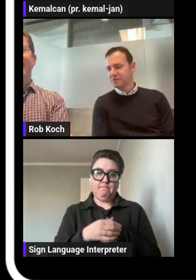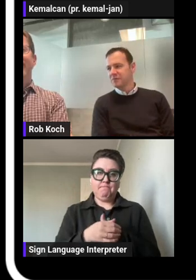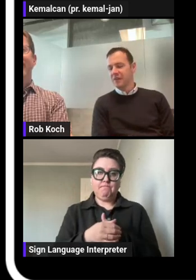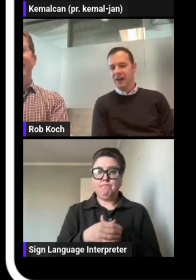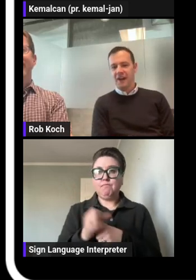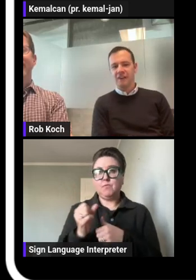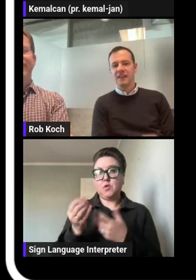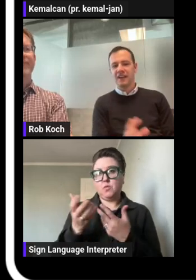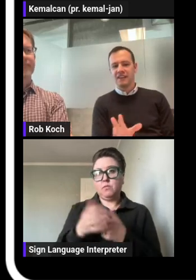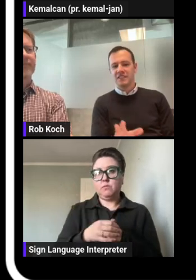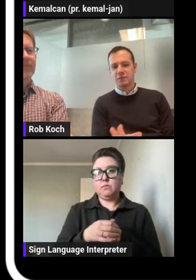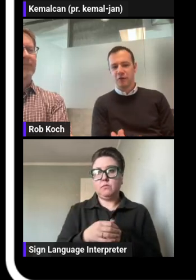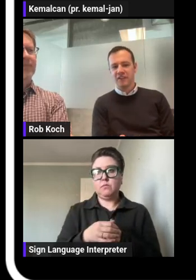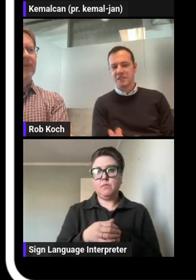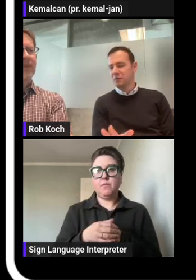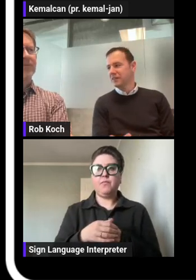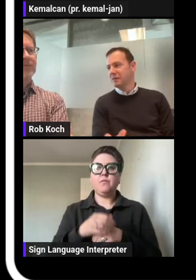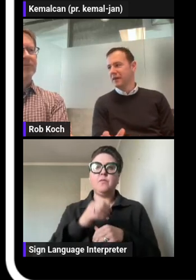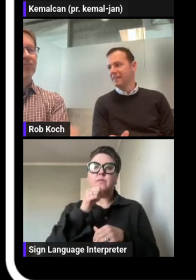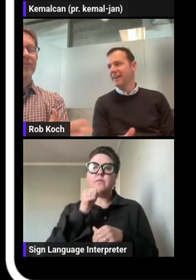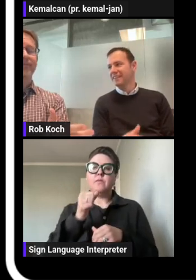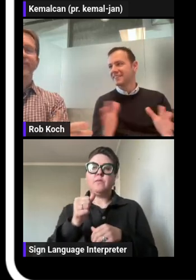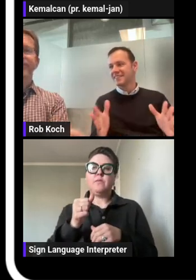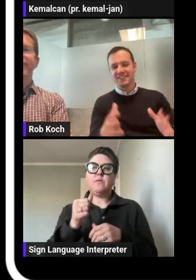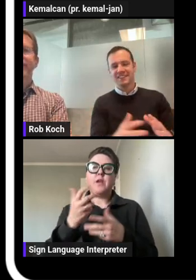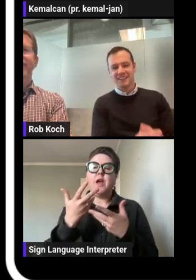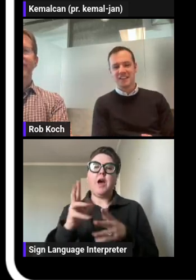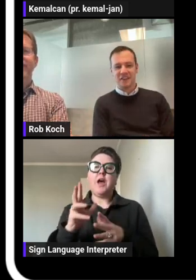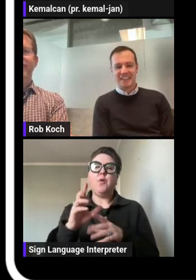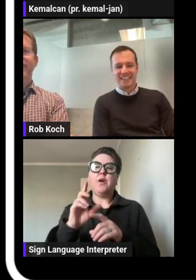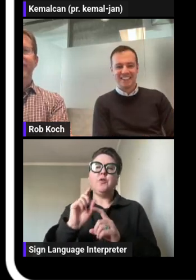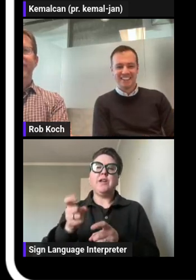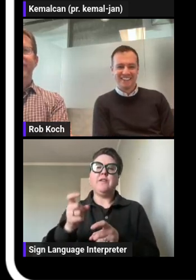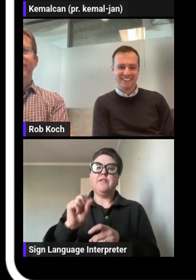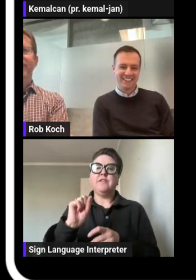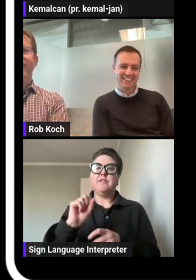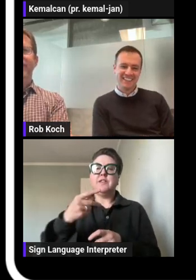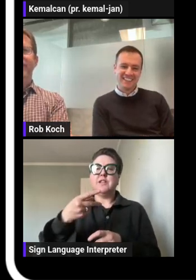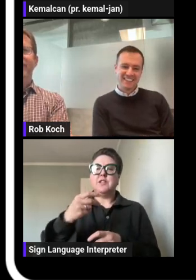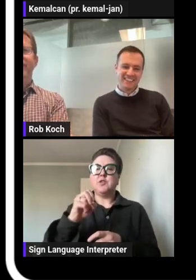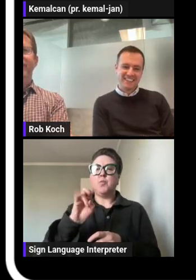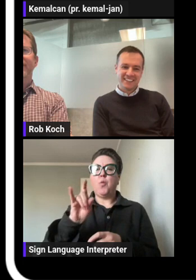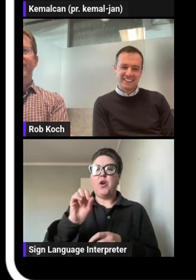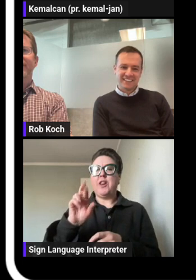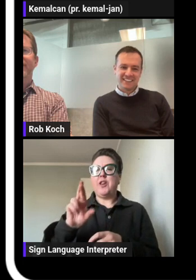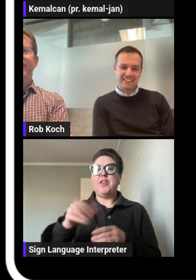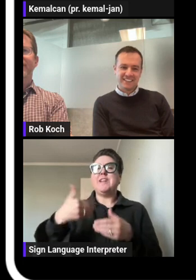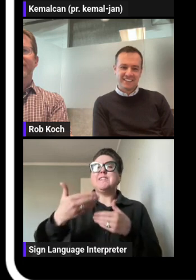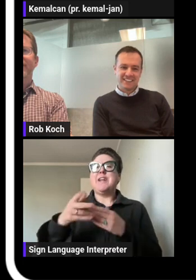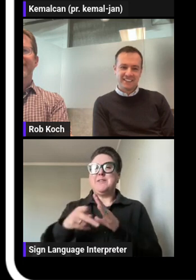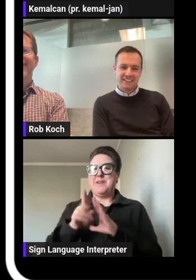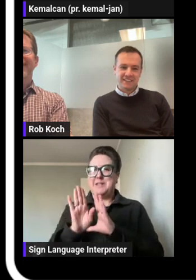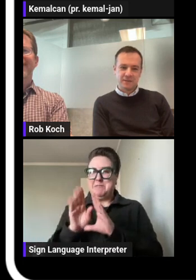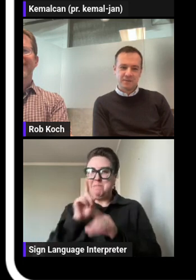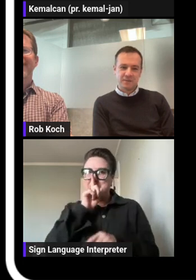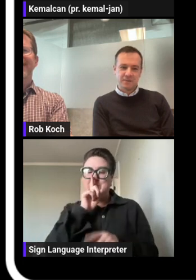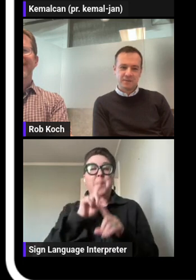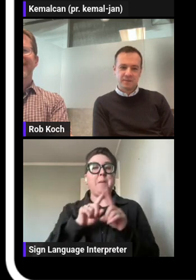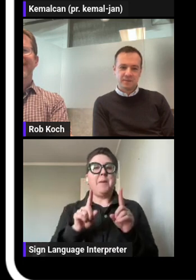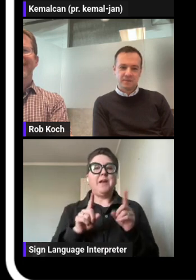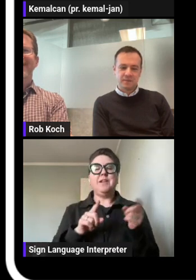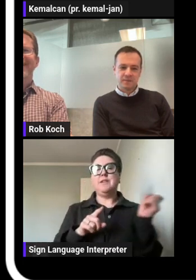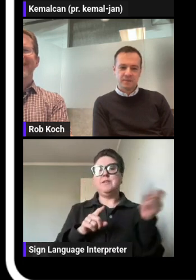which I will not give spoiler about that. It's the next phase. do you think there's enough data out there